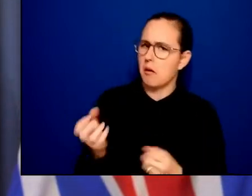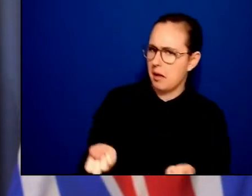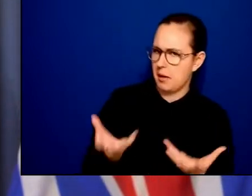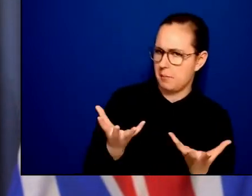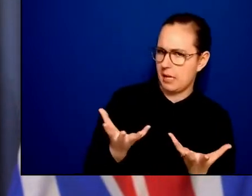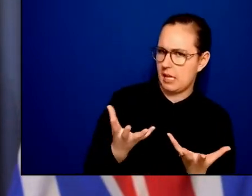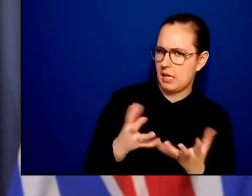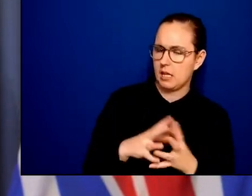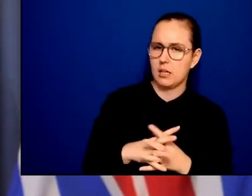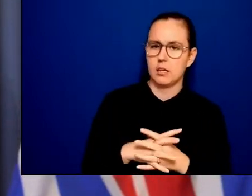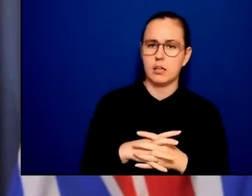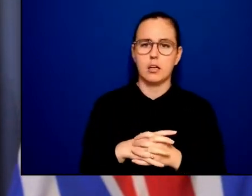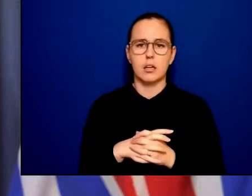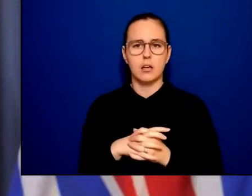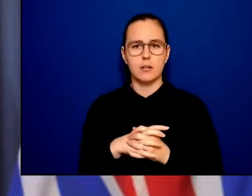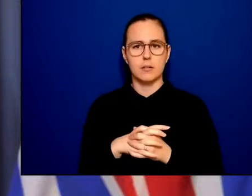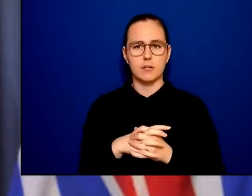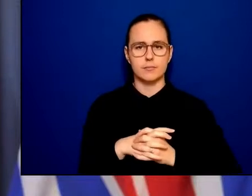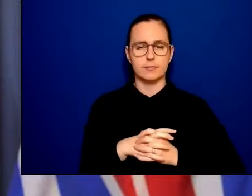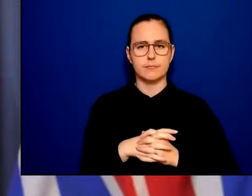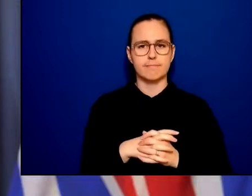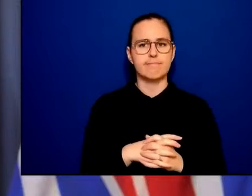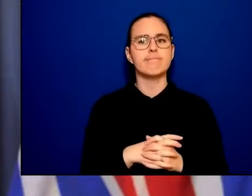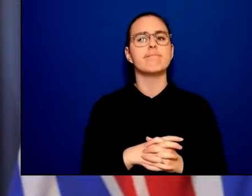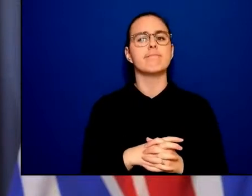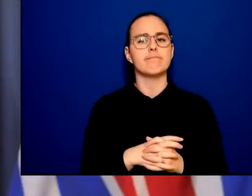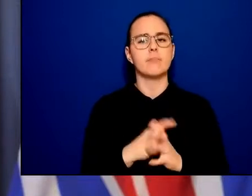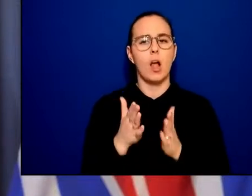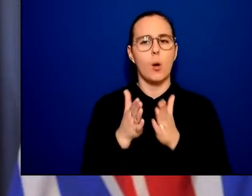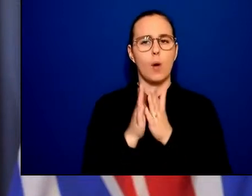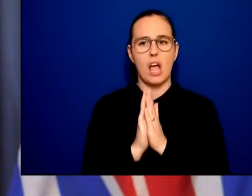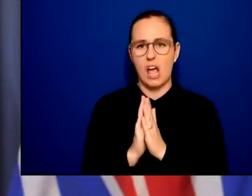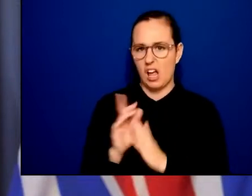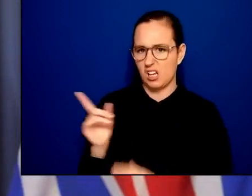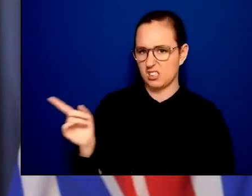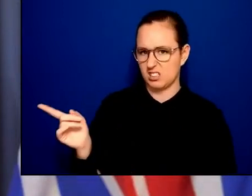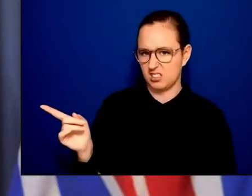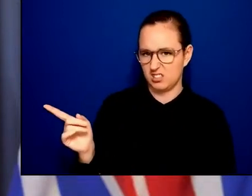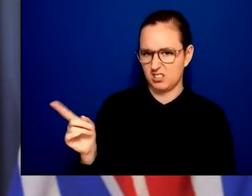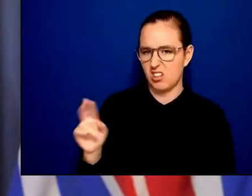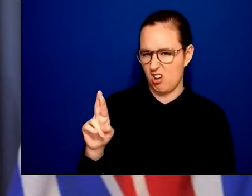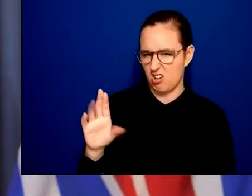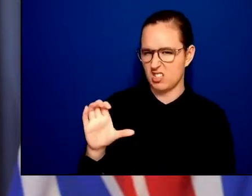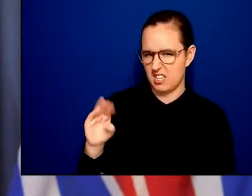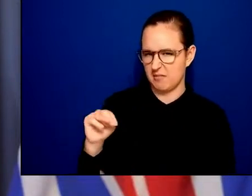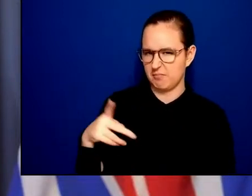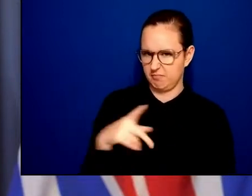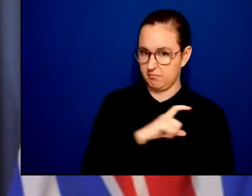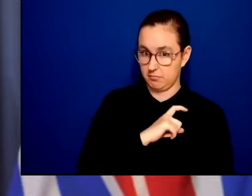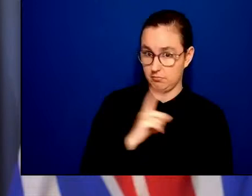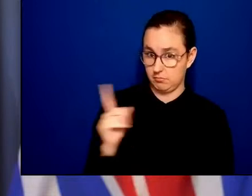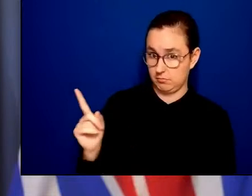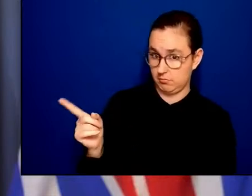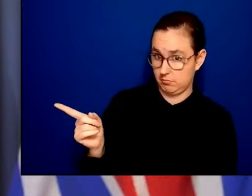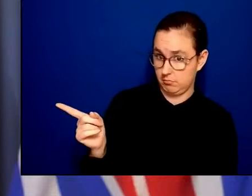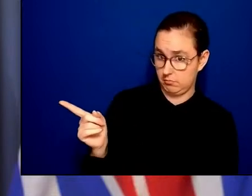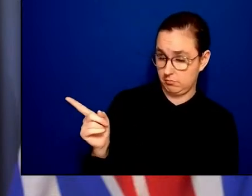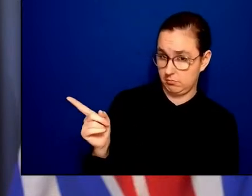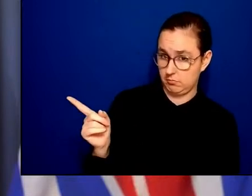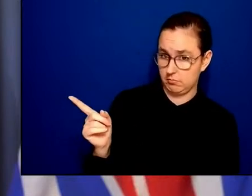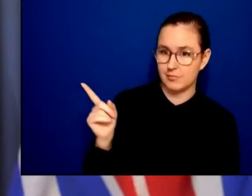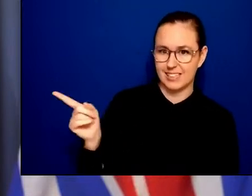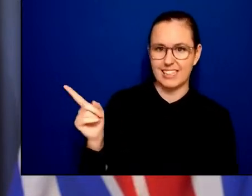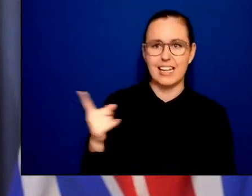We have. That's why we've asked the RCMP, or have asked if anyone was a witness to the